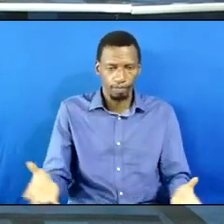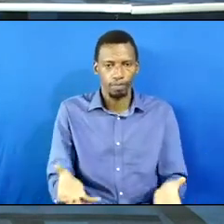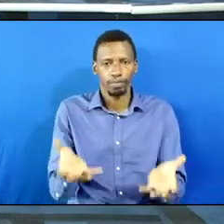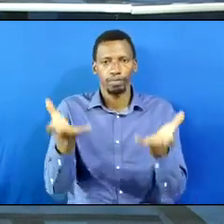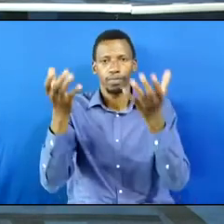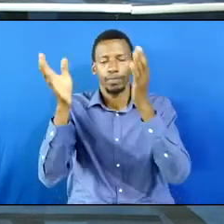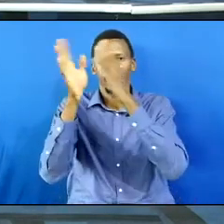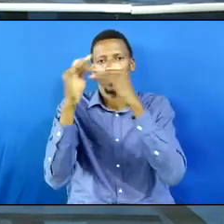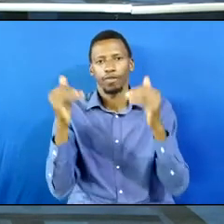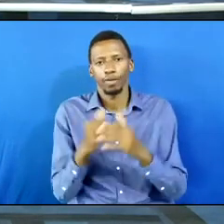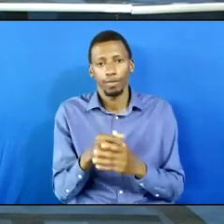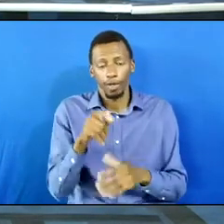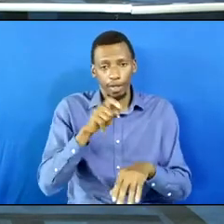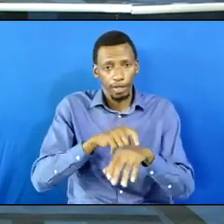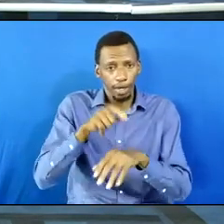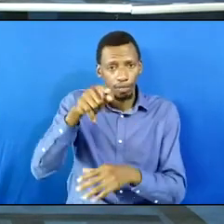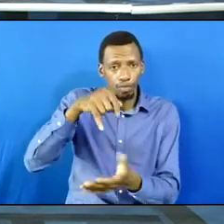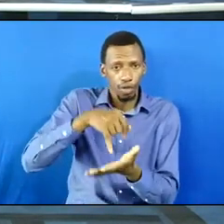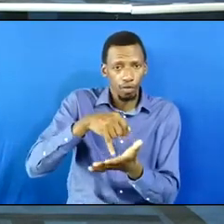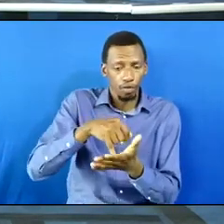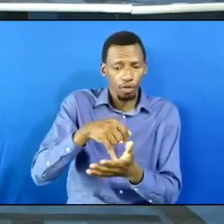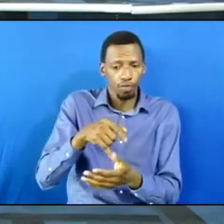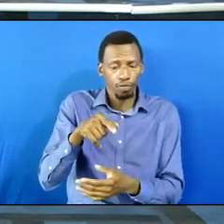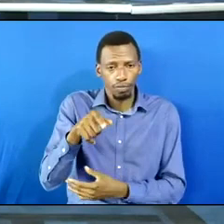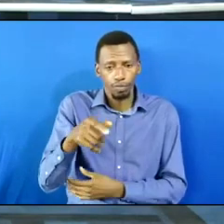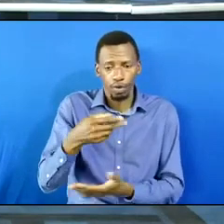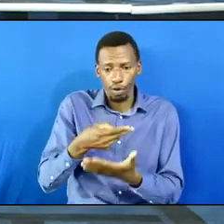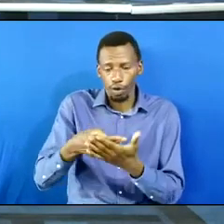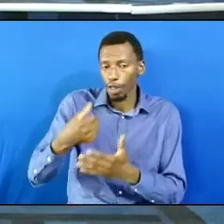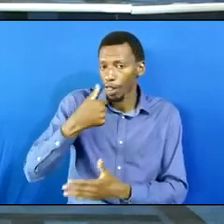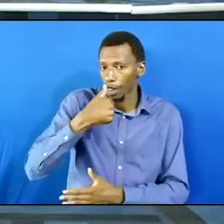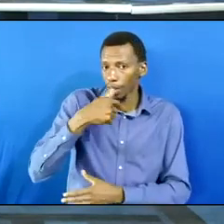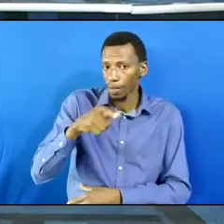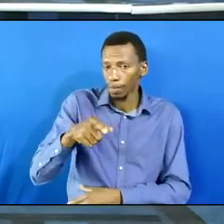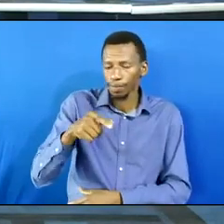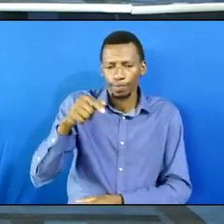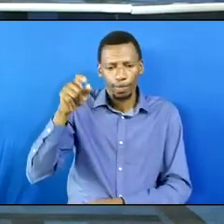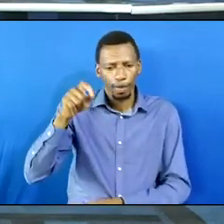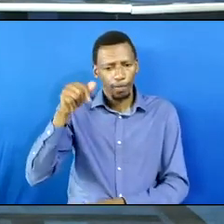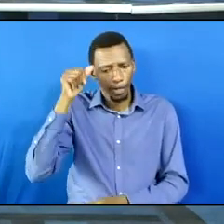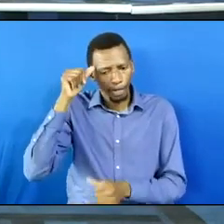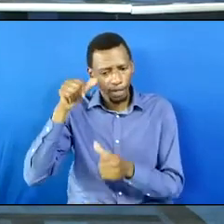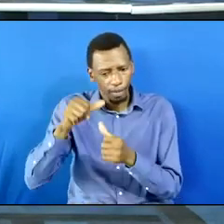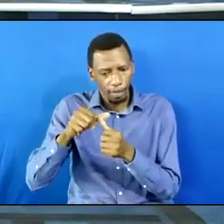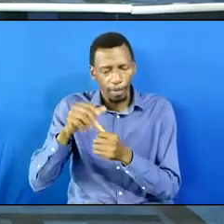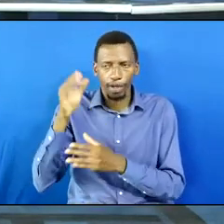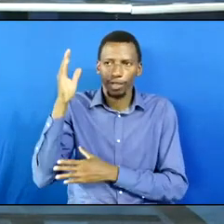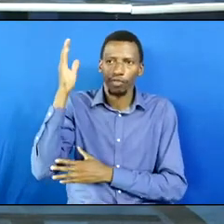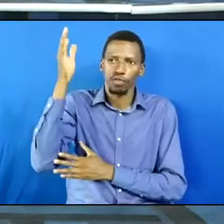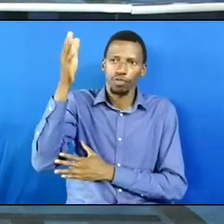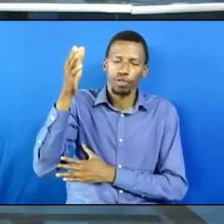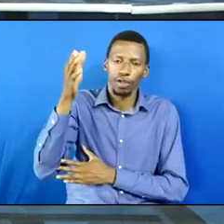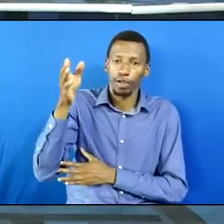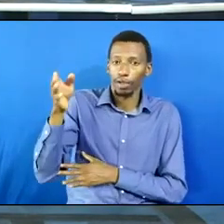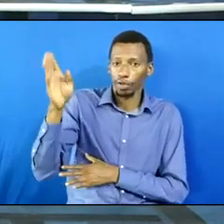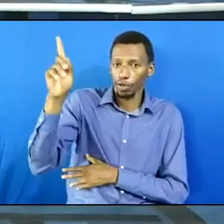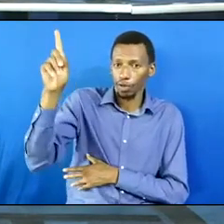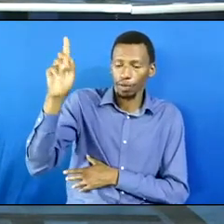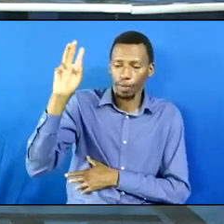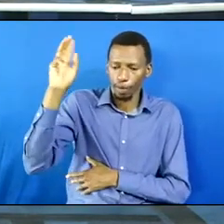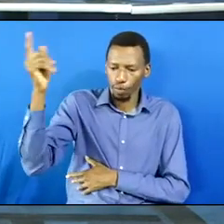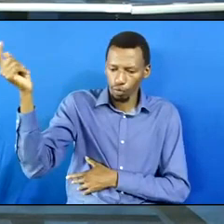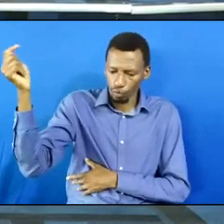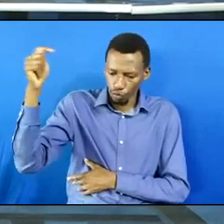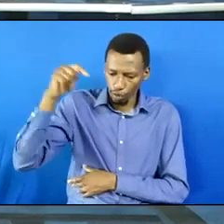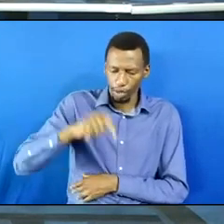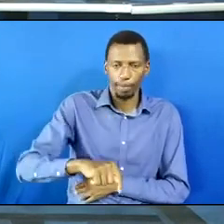participation in the Lord's Supper reminds us forward, for that great deliverance that God